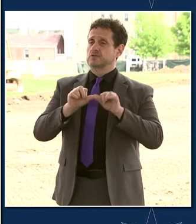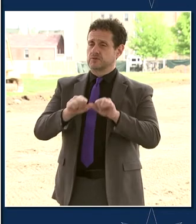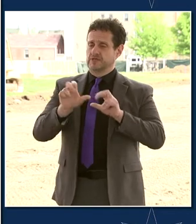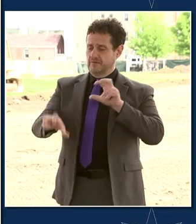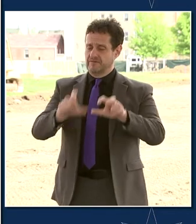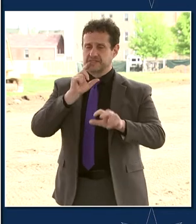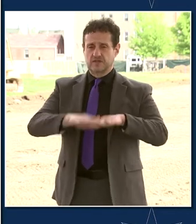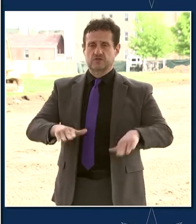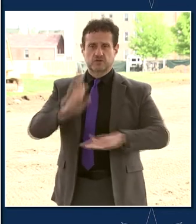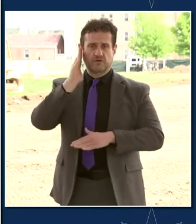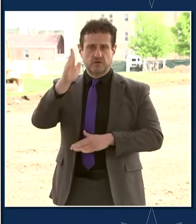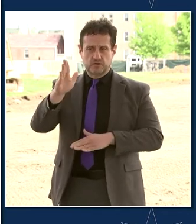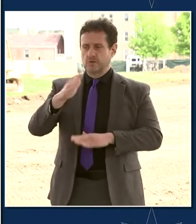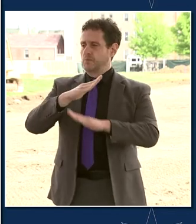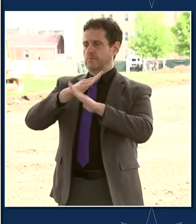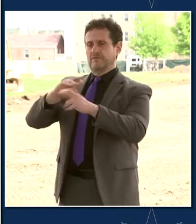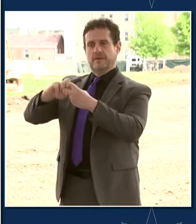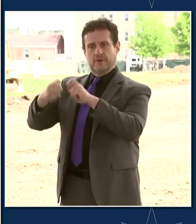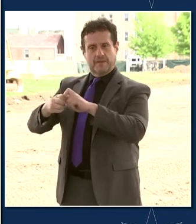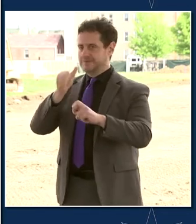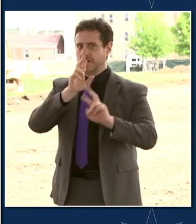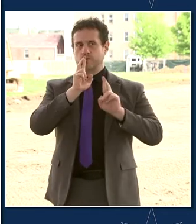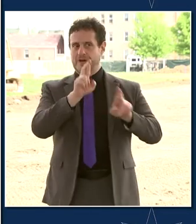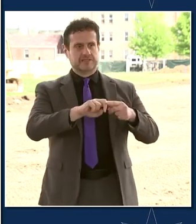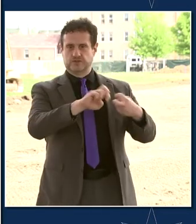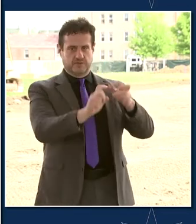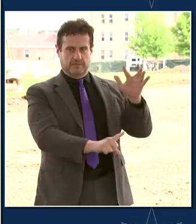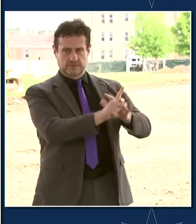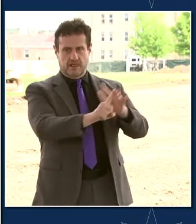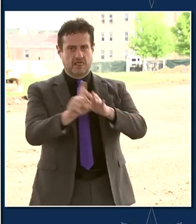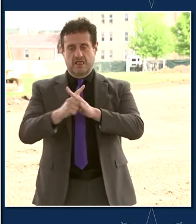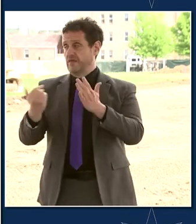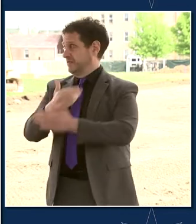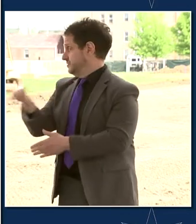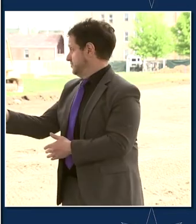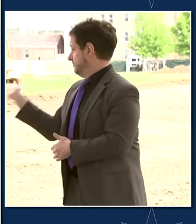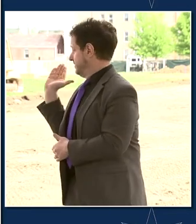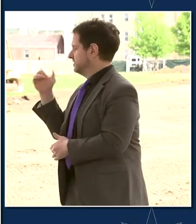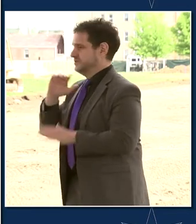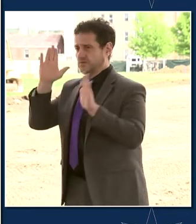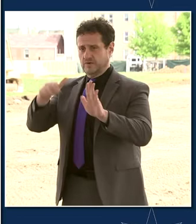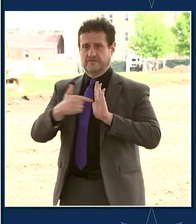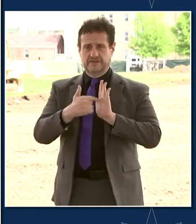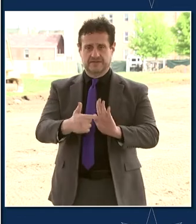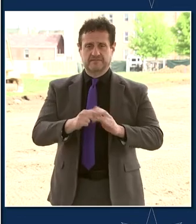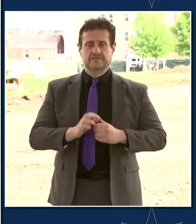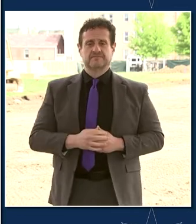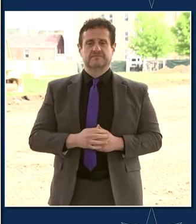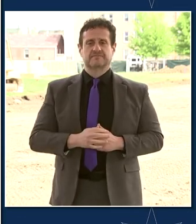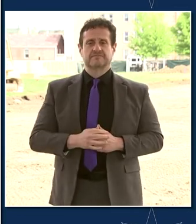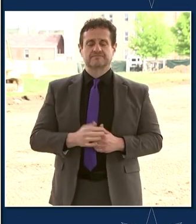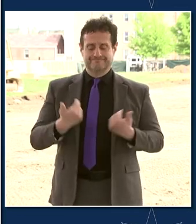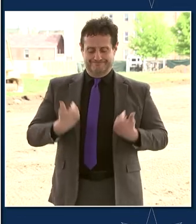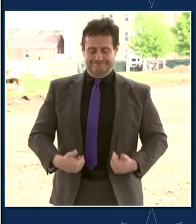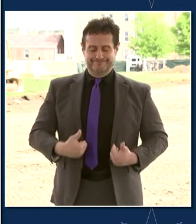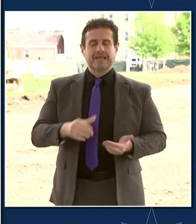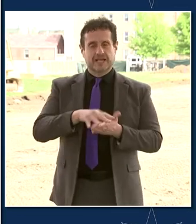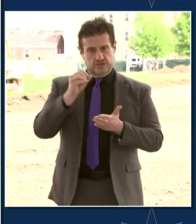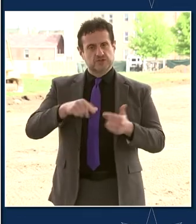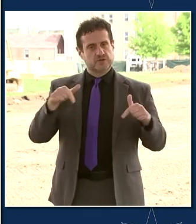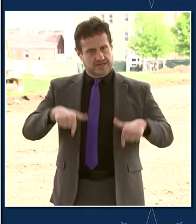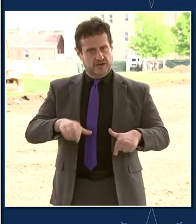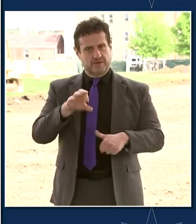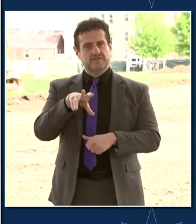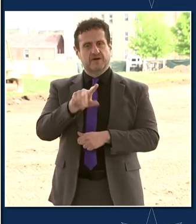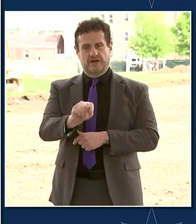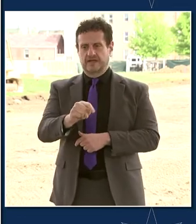money for prevention rather than reaction. And the new field is an excellent example of that. As a student here at Farragut, my excitement